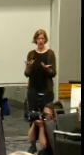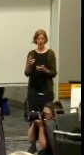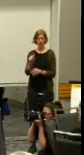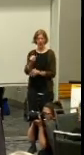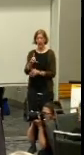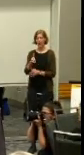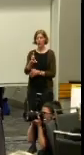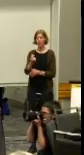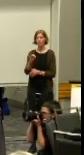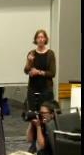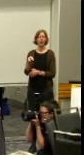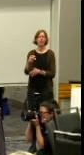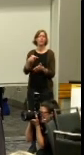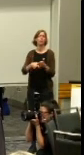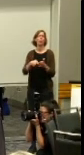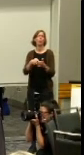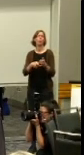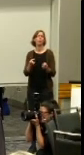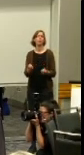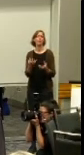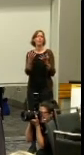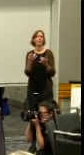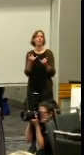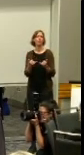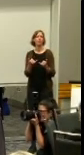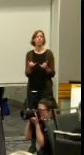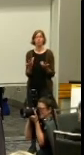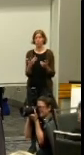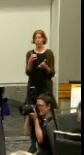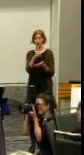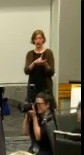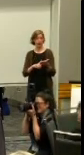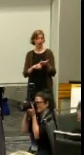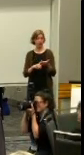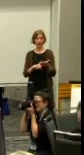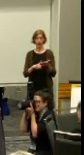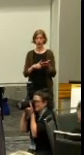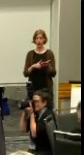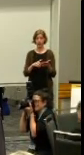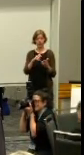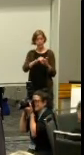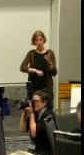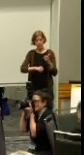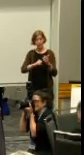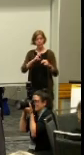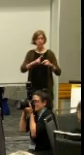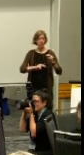as expenses? You've already designed buildings, you don't own them yet.